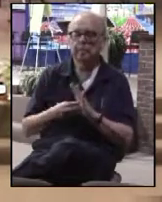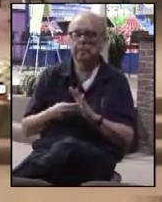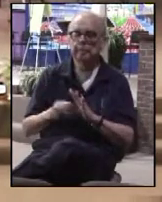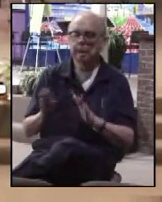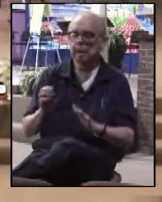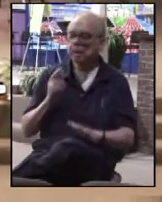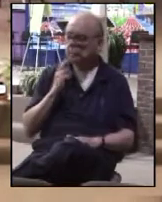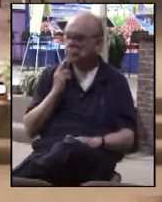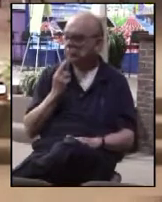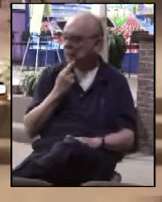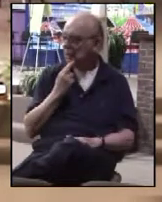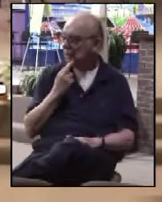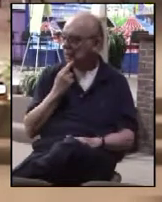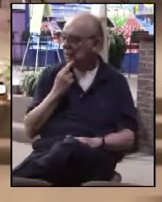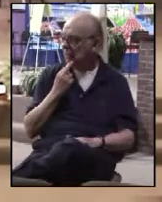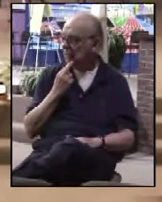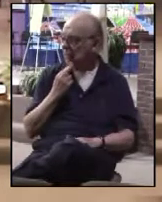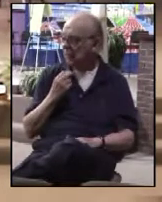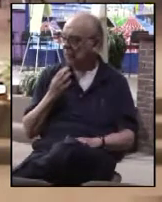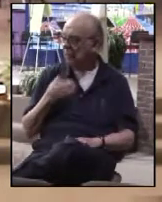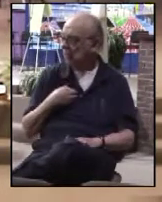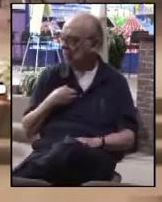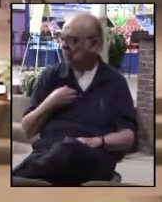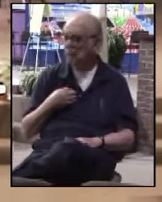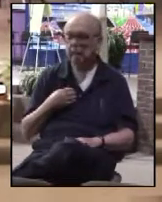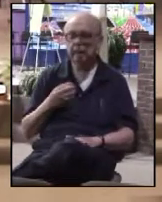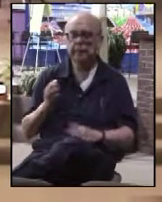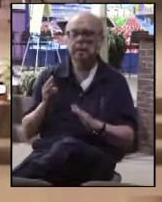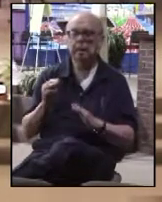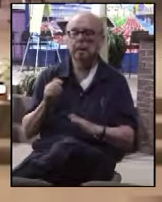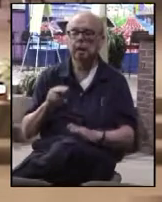ladies and gentlemen to have a menu